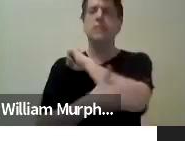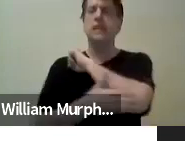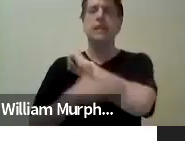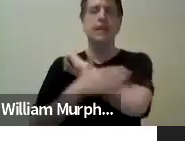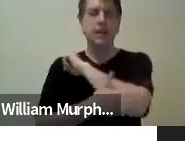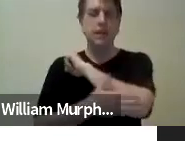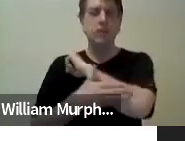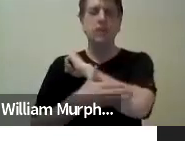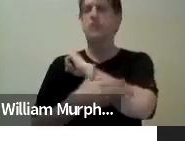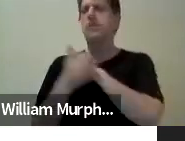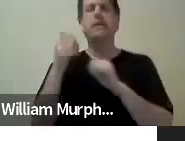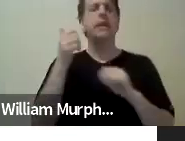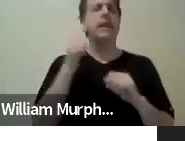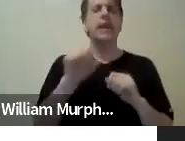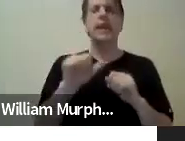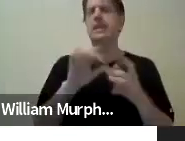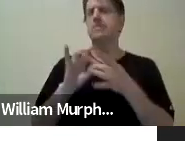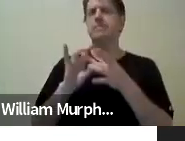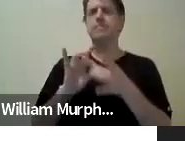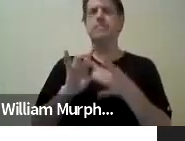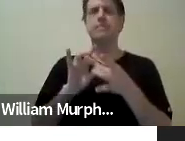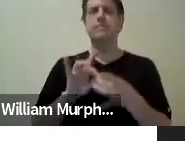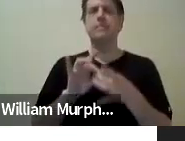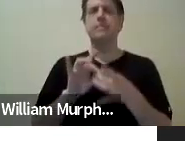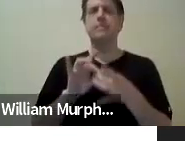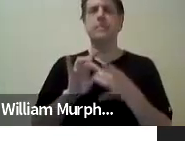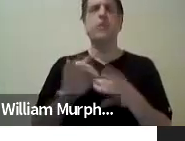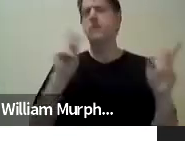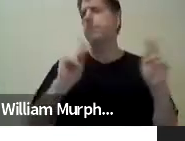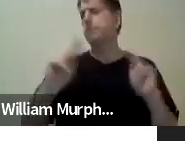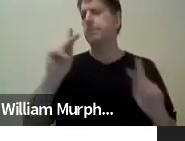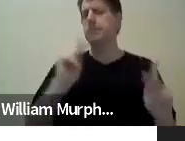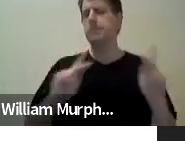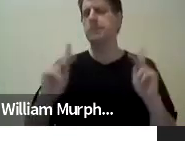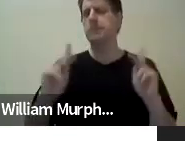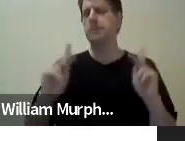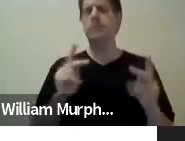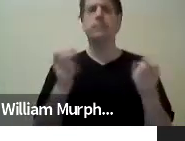in any way to be associated with a group of people. And so